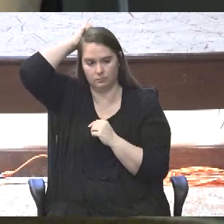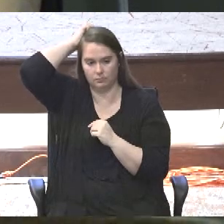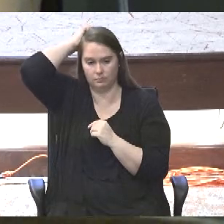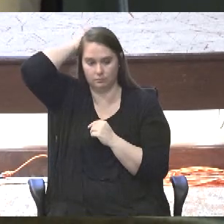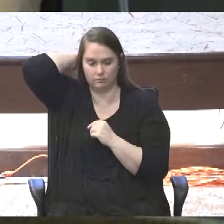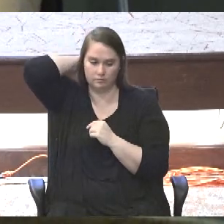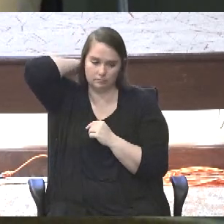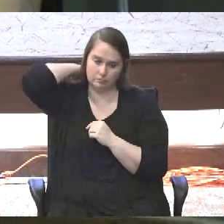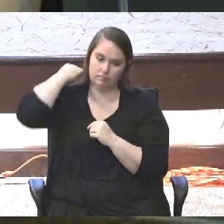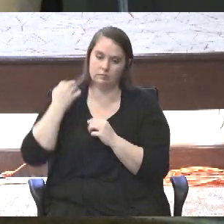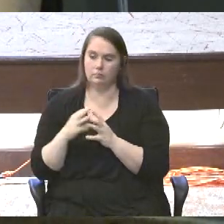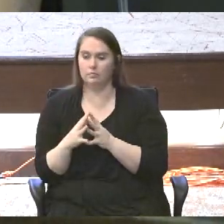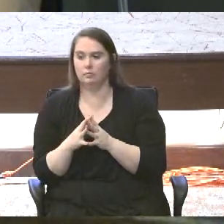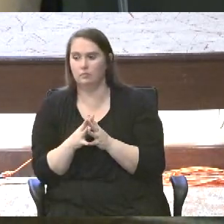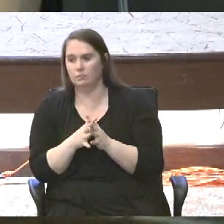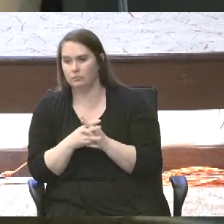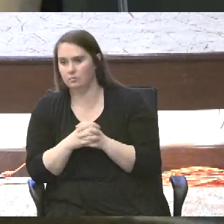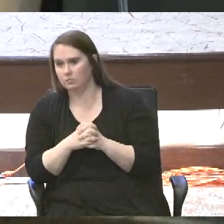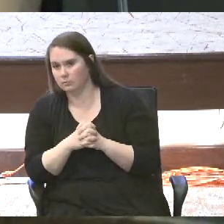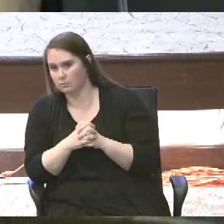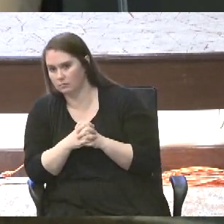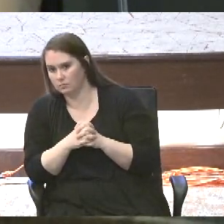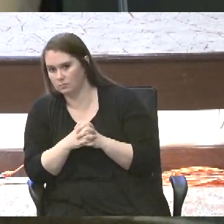the track and